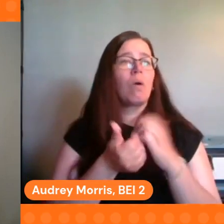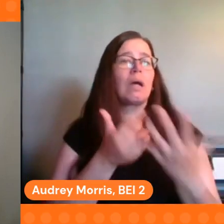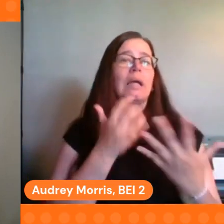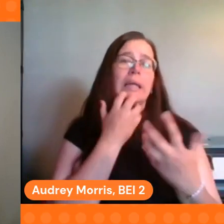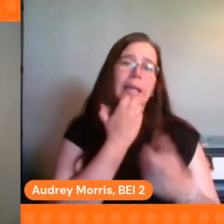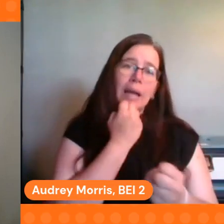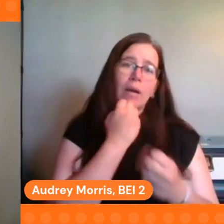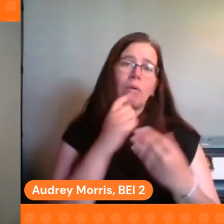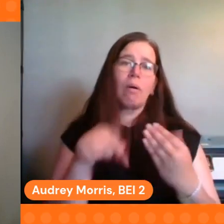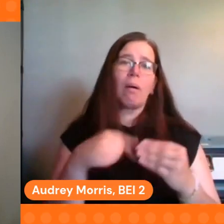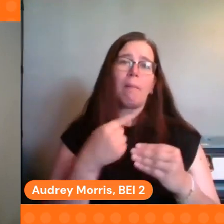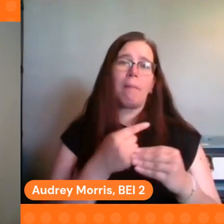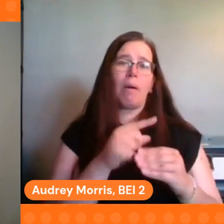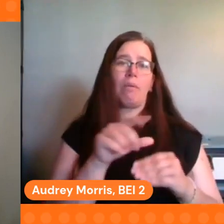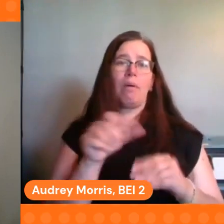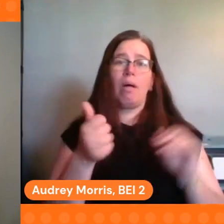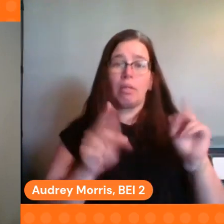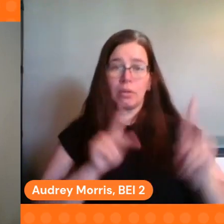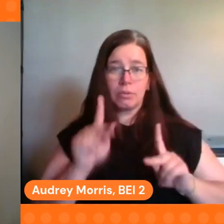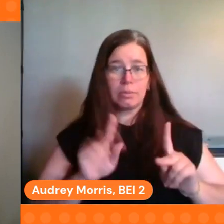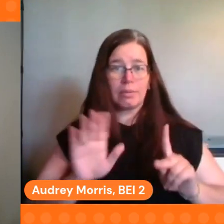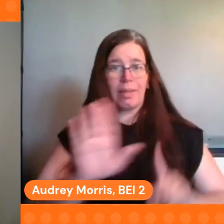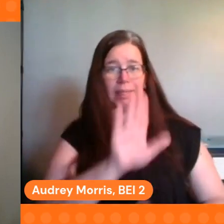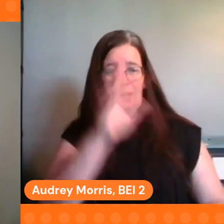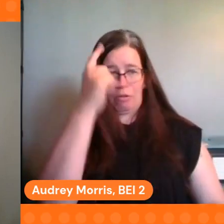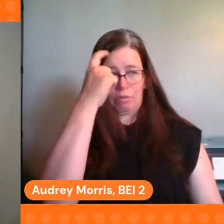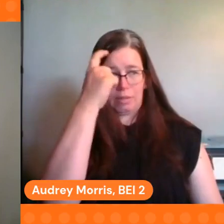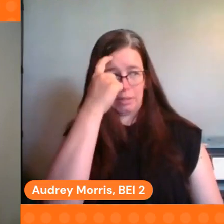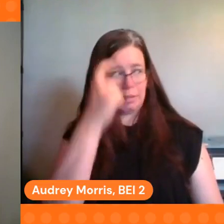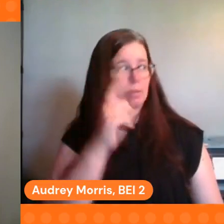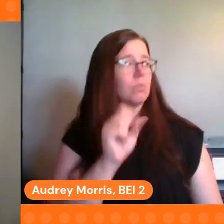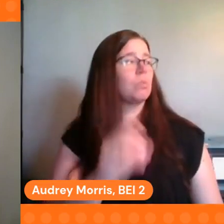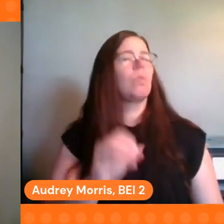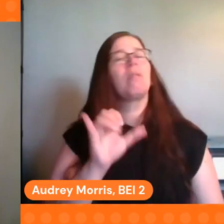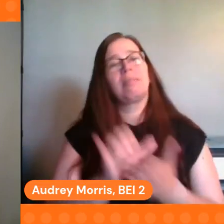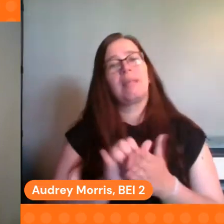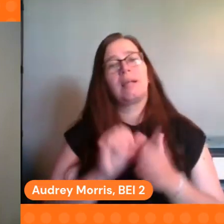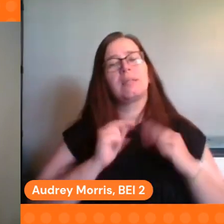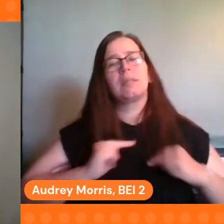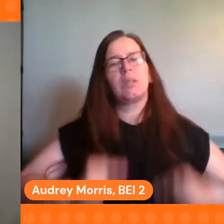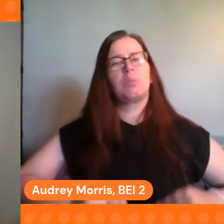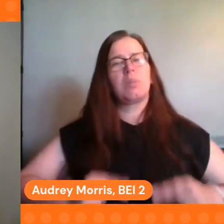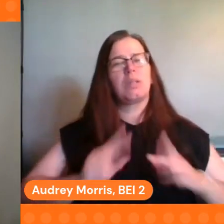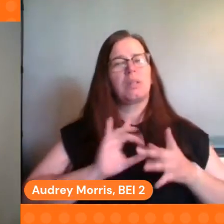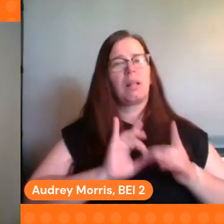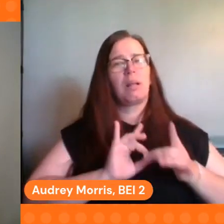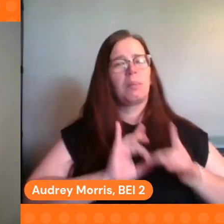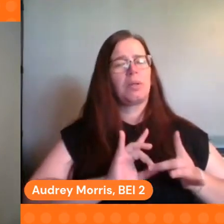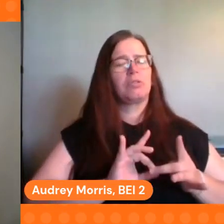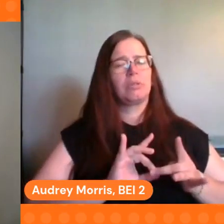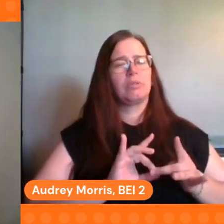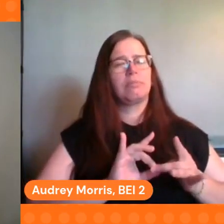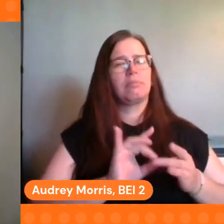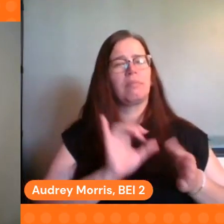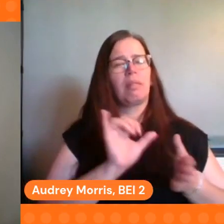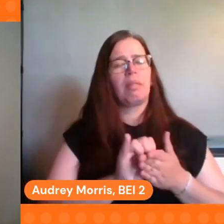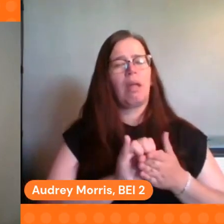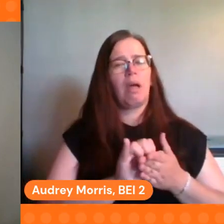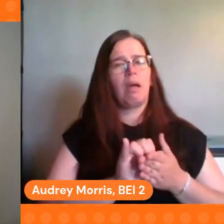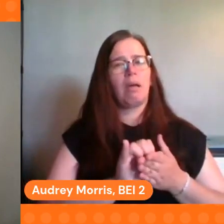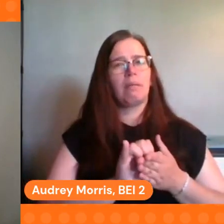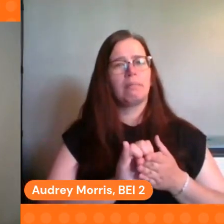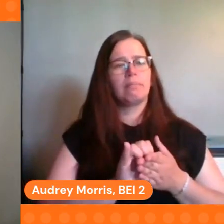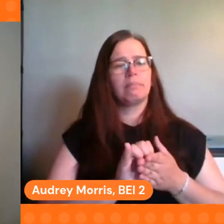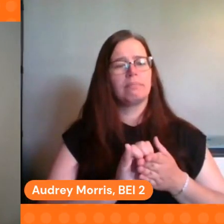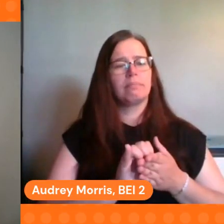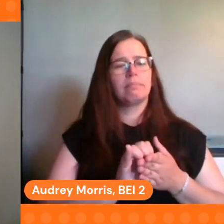about others thinking. So that is like human collaboration, and that is like I think a